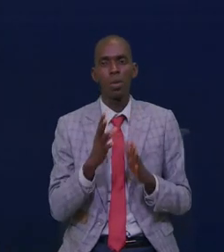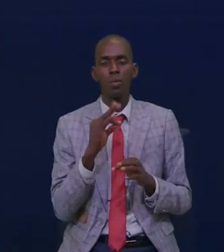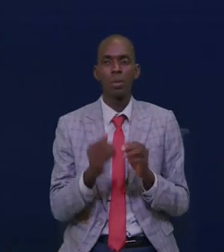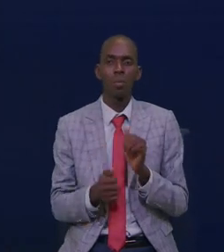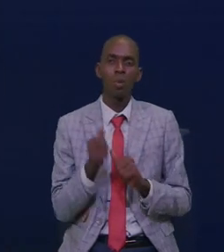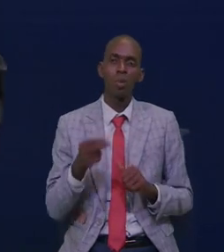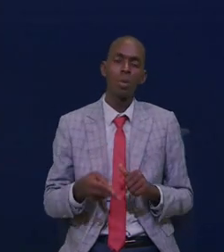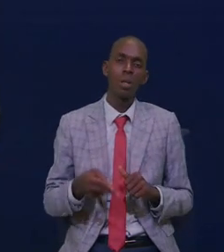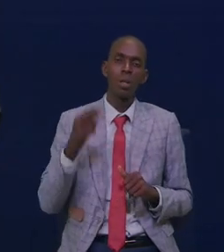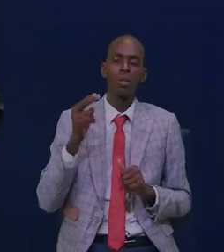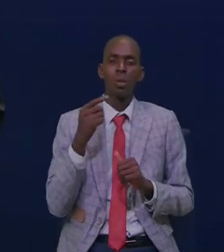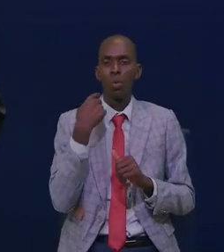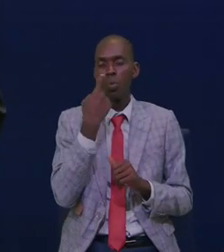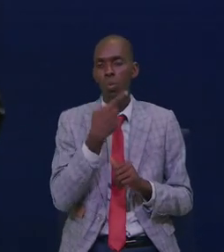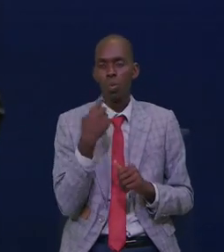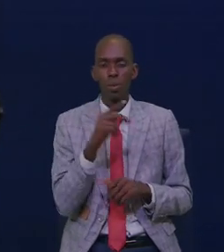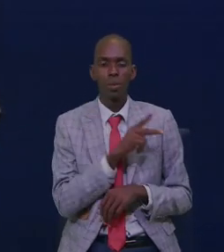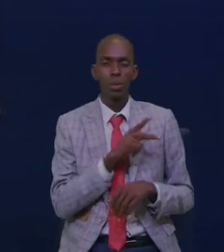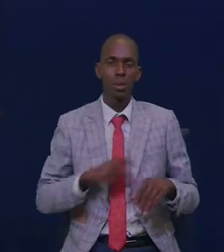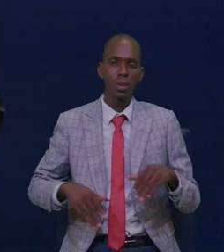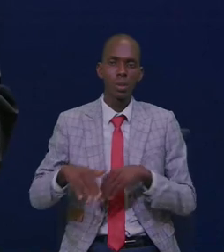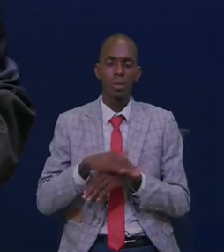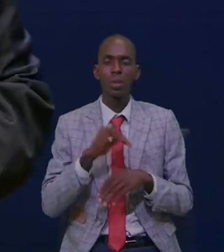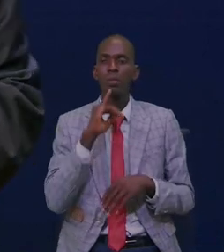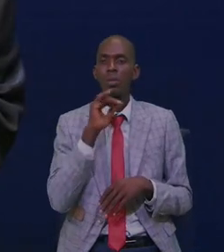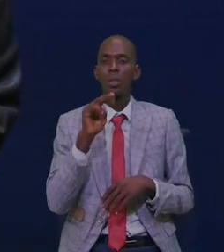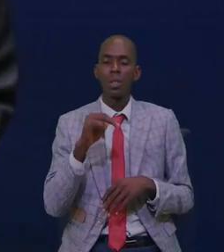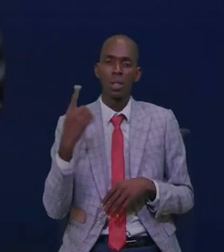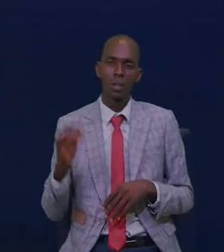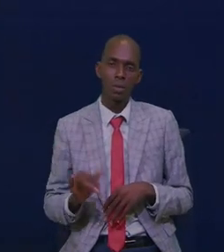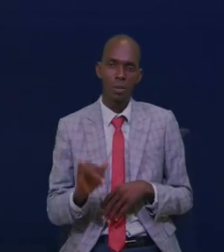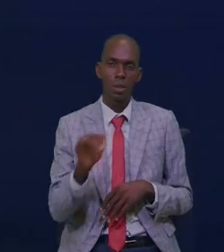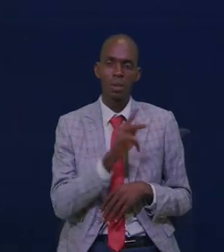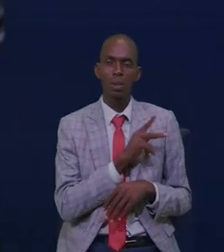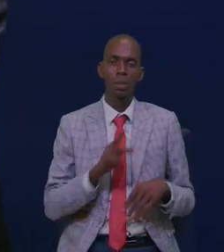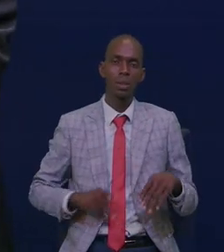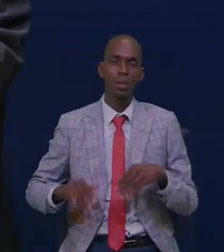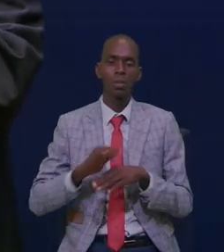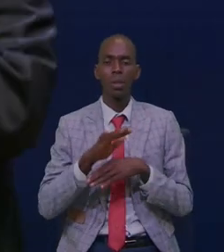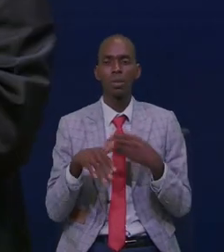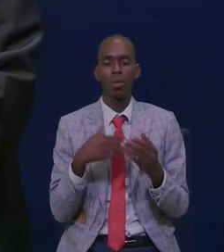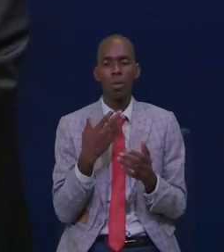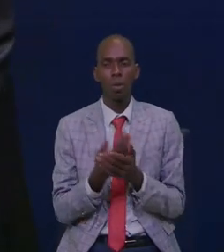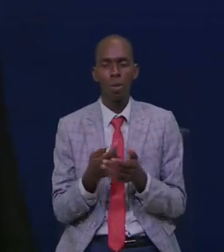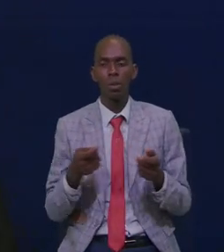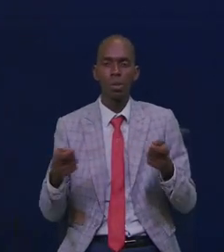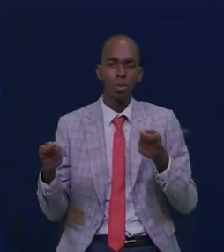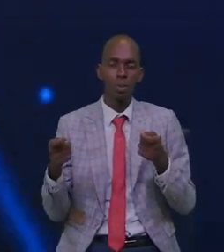whose kingdom is an everlasting kingdom, and all dominion